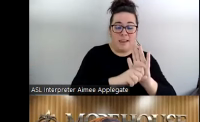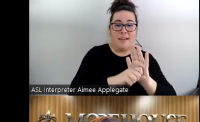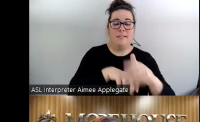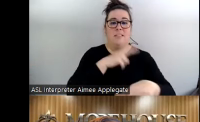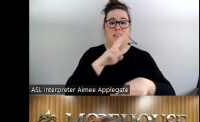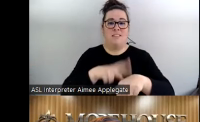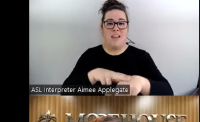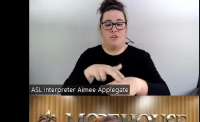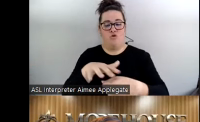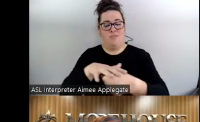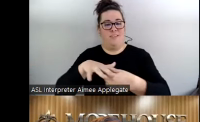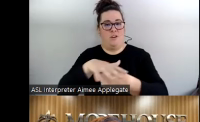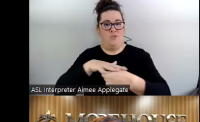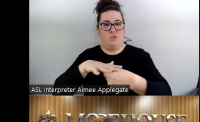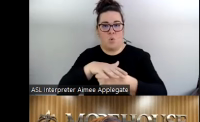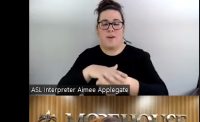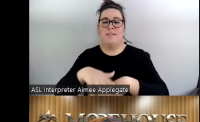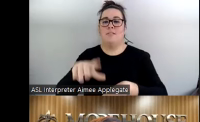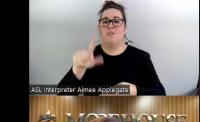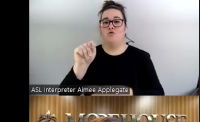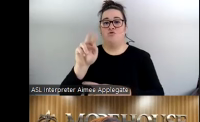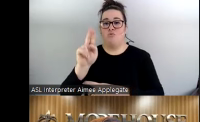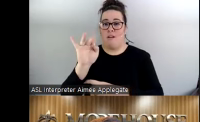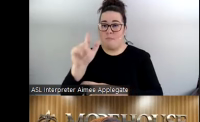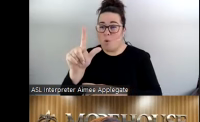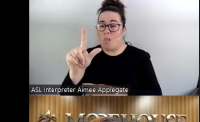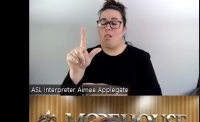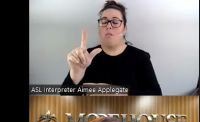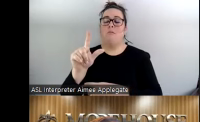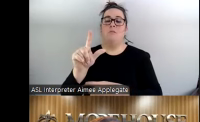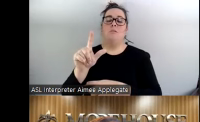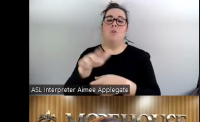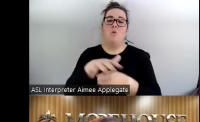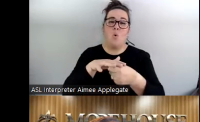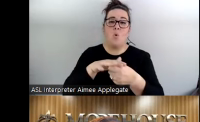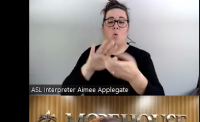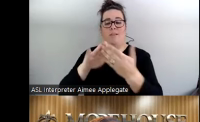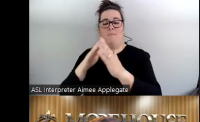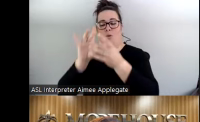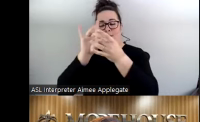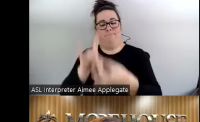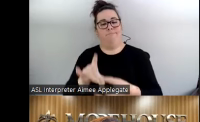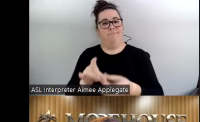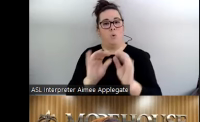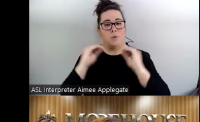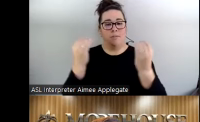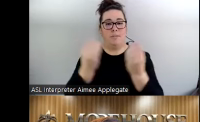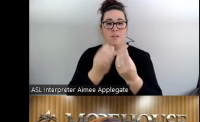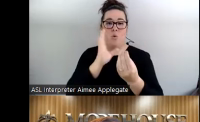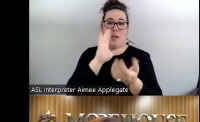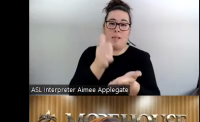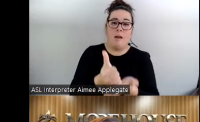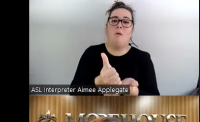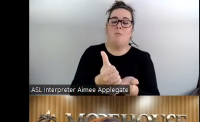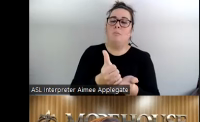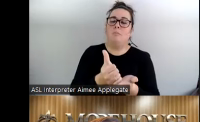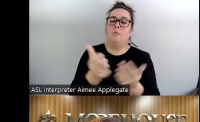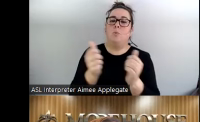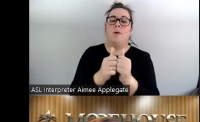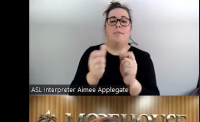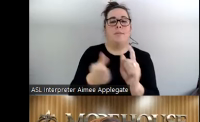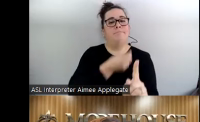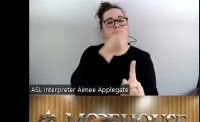tribal, local, and public community-based organizations that will mitigate the impact of COVID-19 on racial